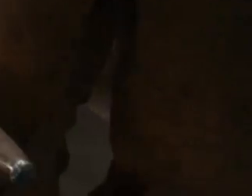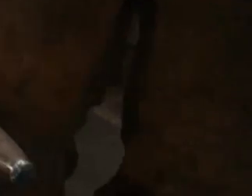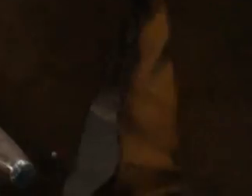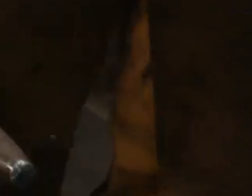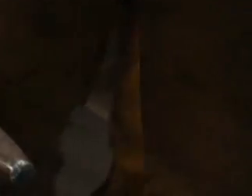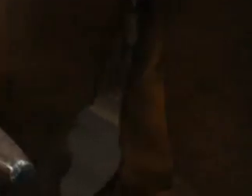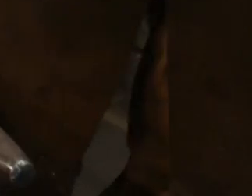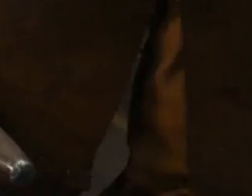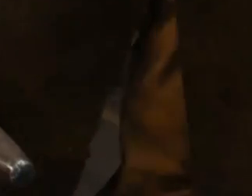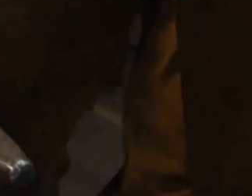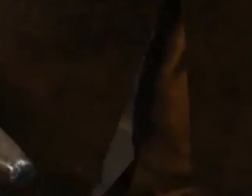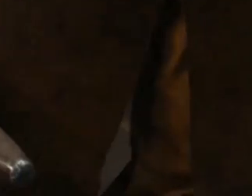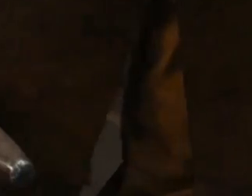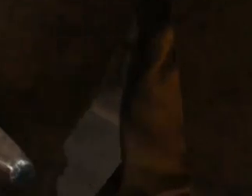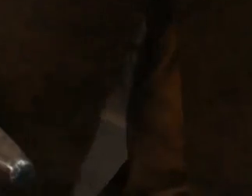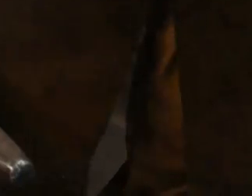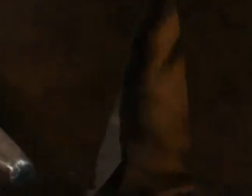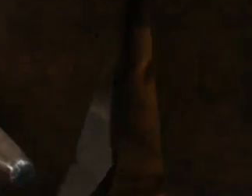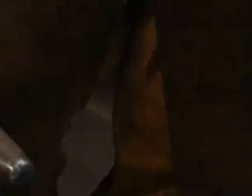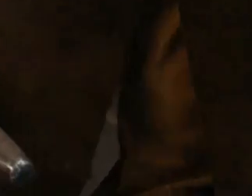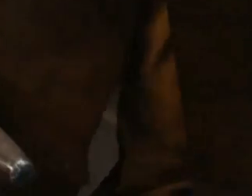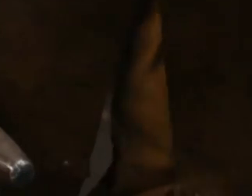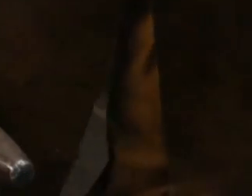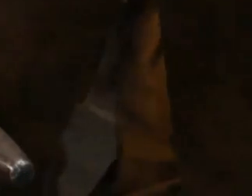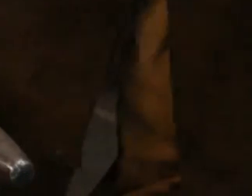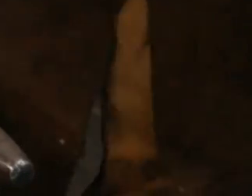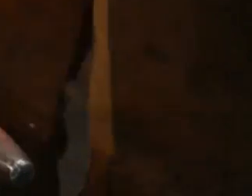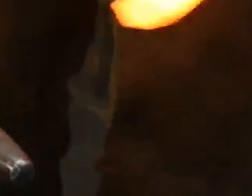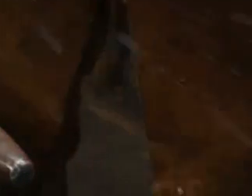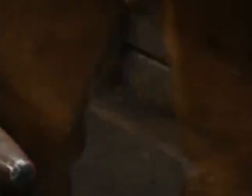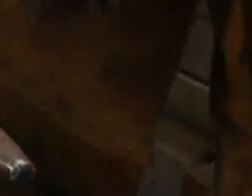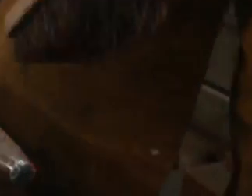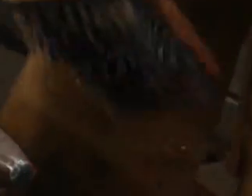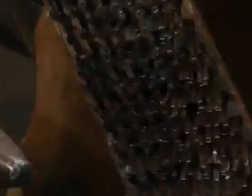but is there any particular reason why it's called a faggot weld?